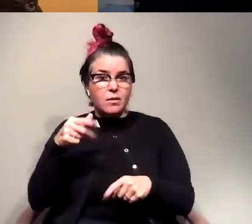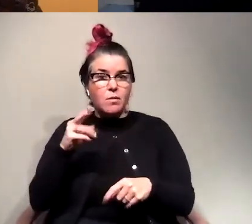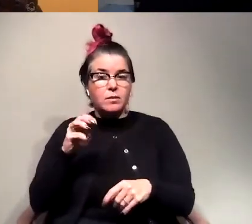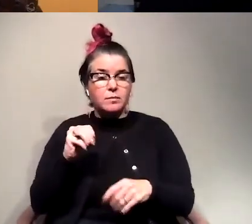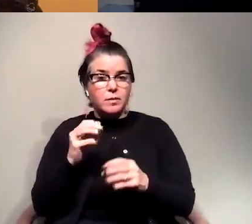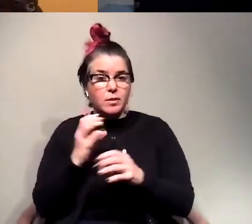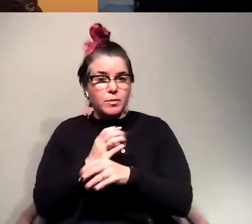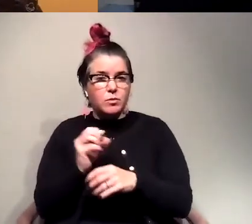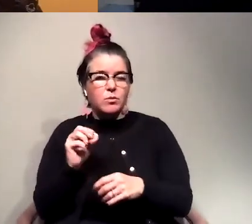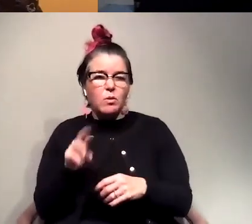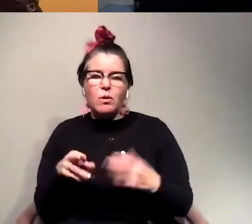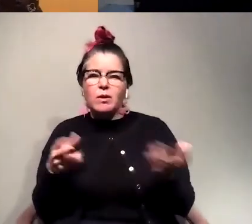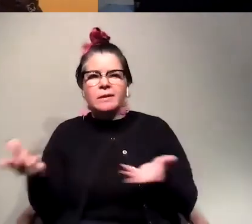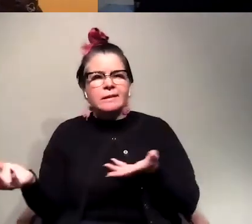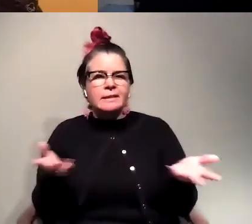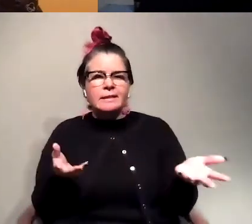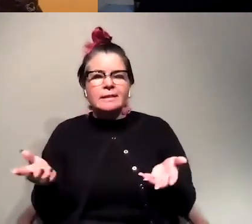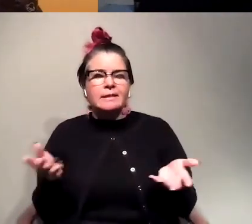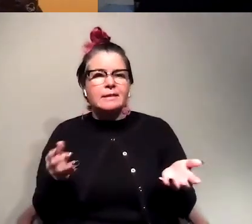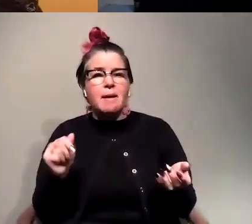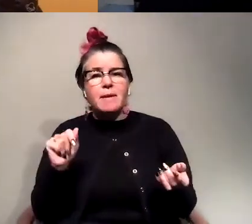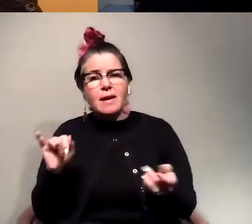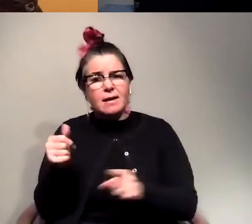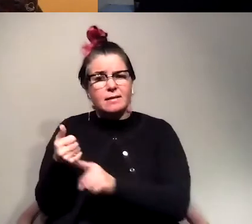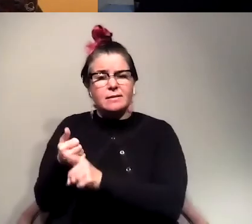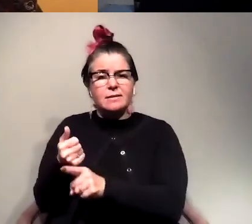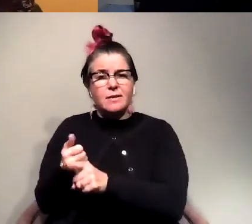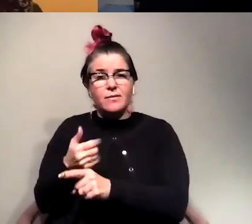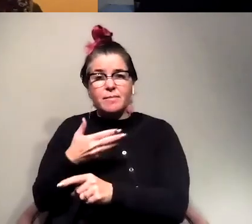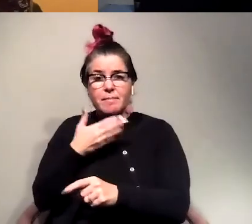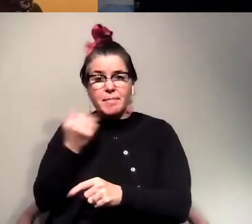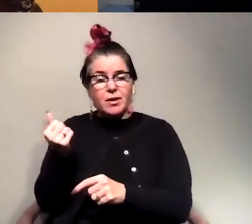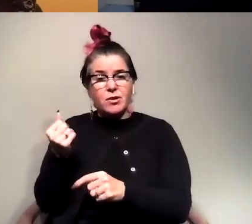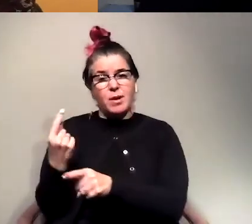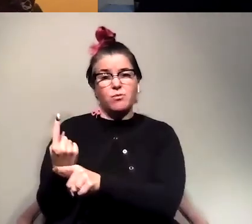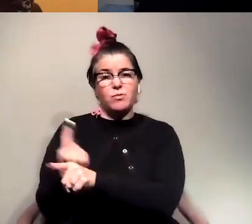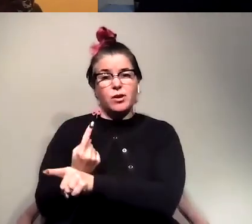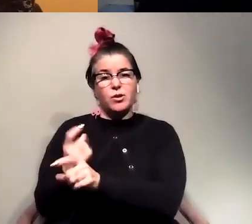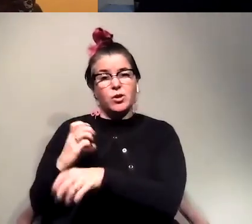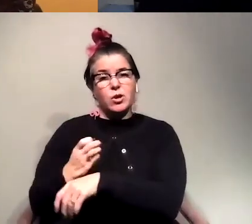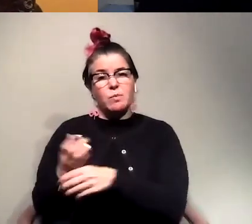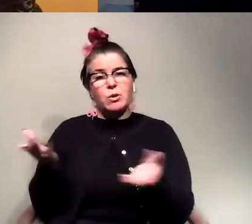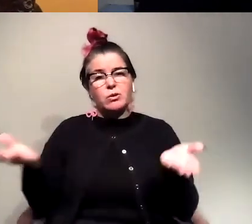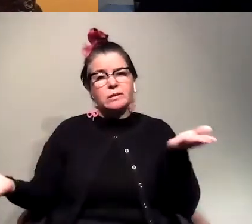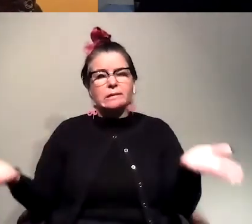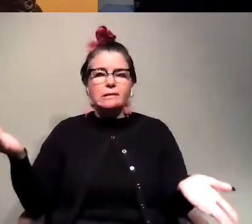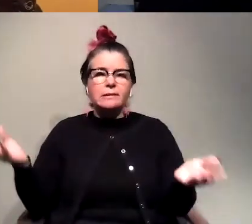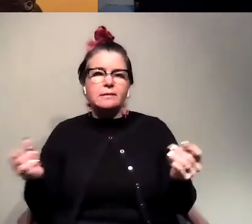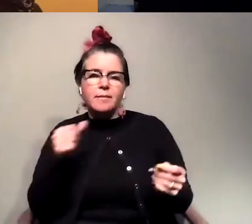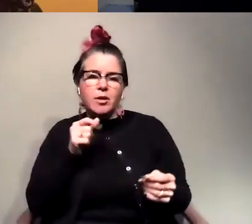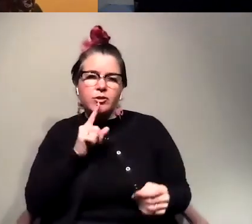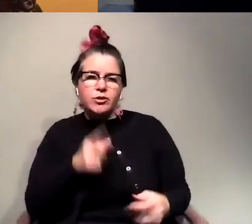or you know, if AI is really best done by the regular sort of computers. Like I don't think we know that